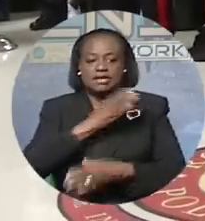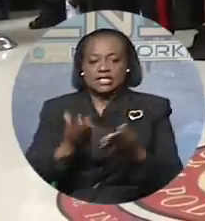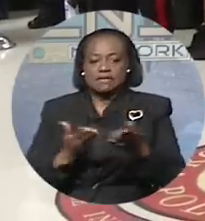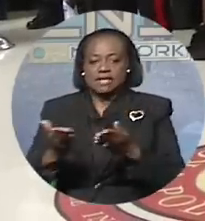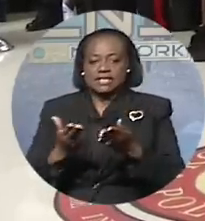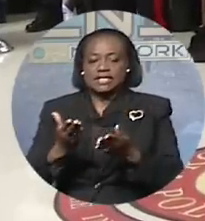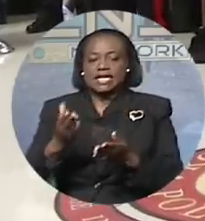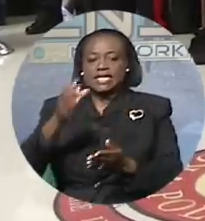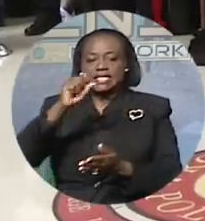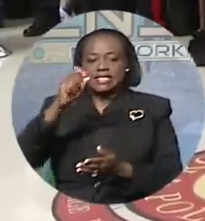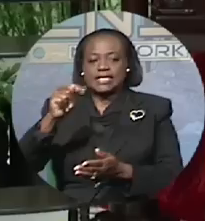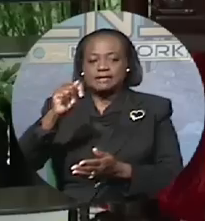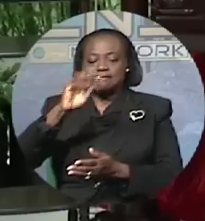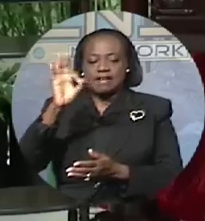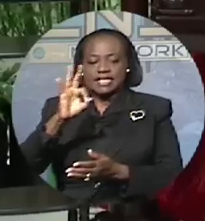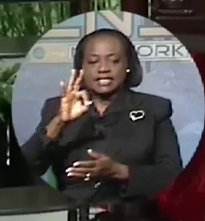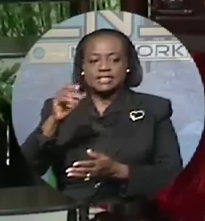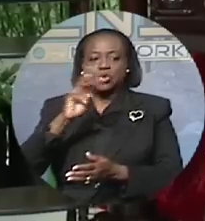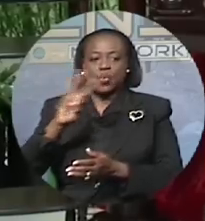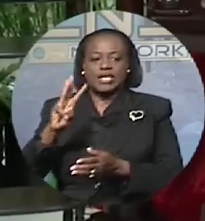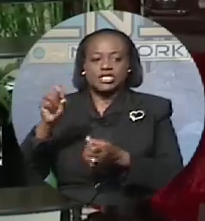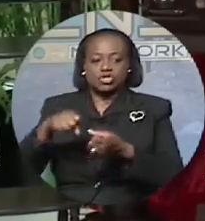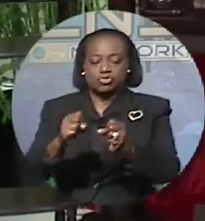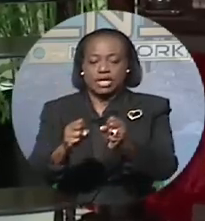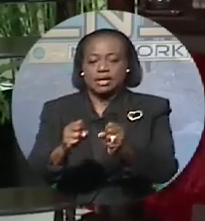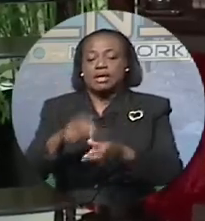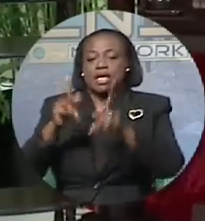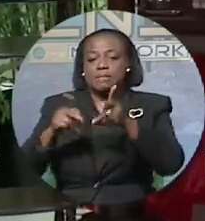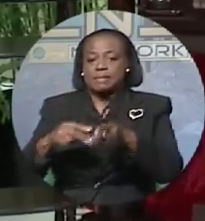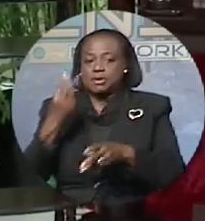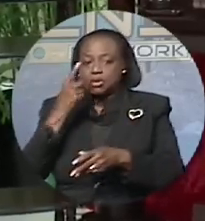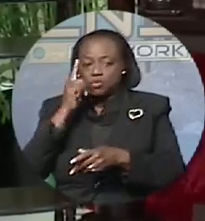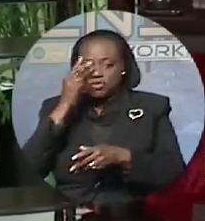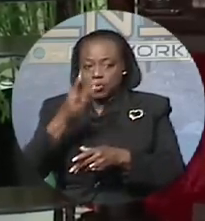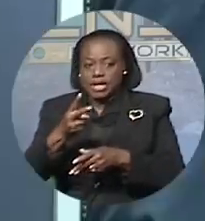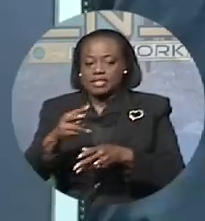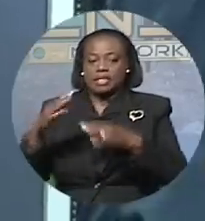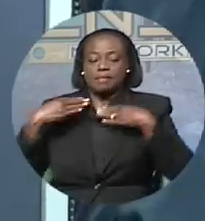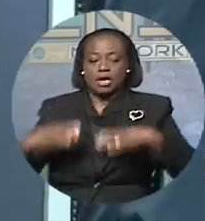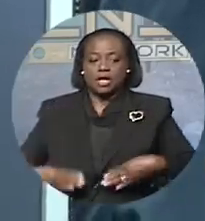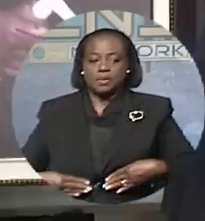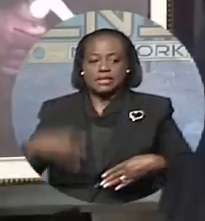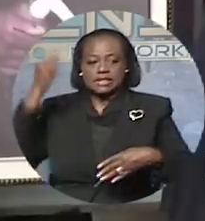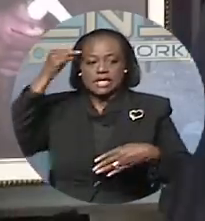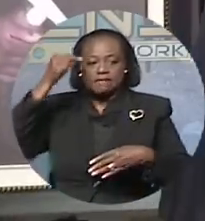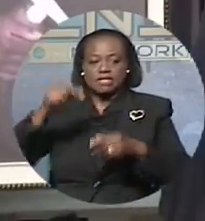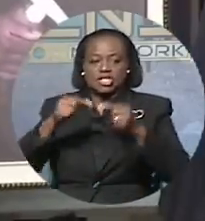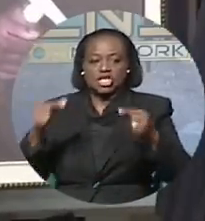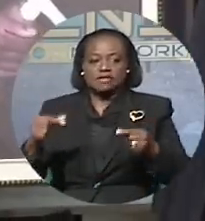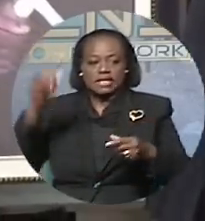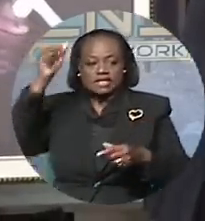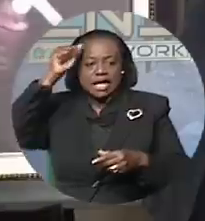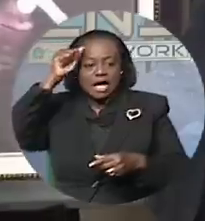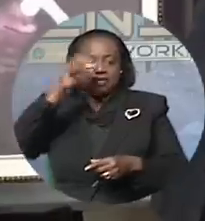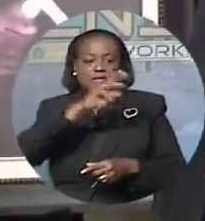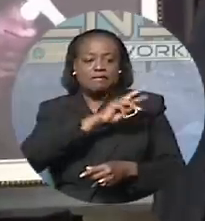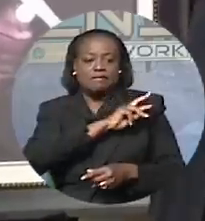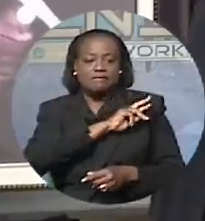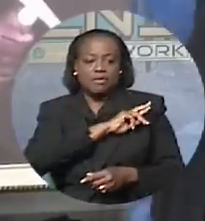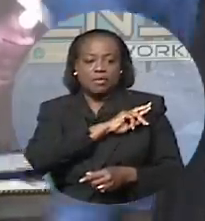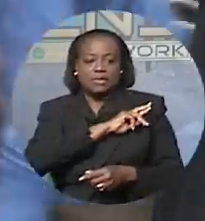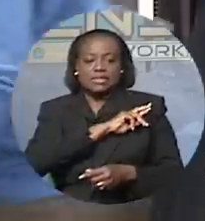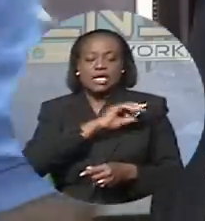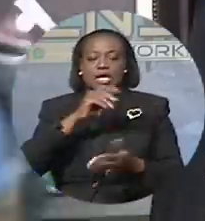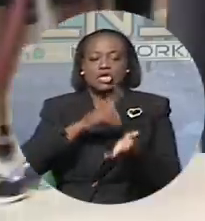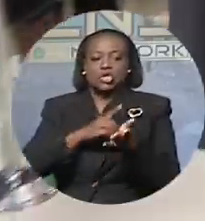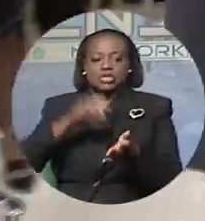Francis Xavier Cathedral on West Street. Among those viewing the body this morning were Governor General His Excellency Sir Arthur Folkes, Minister of National Security